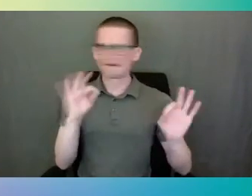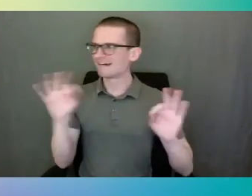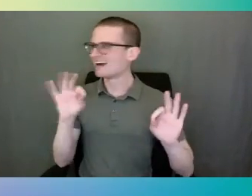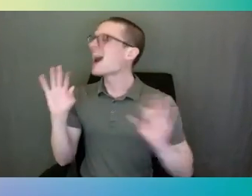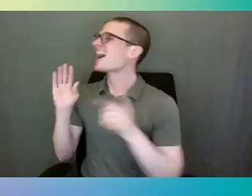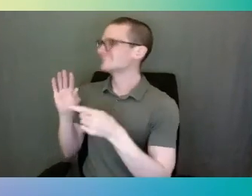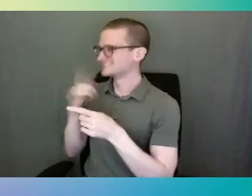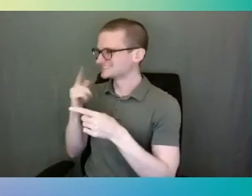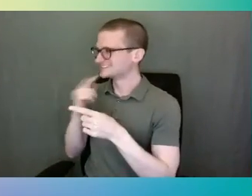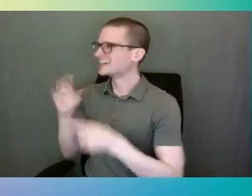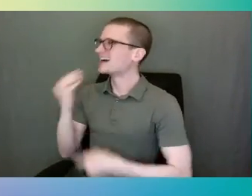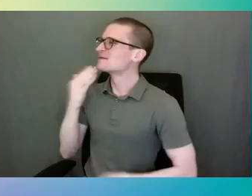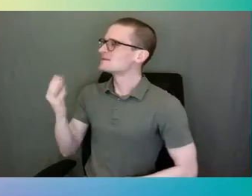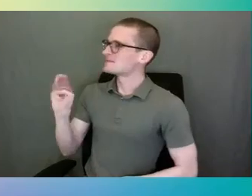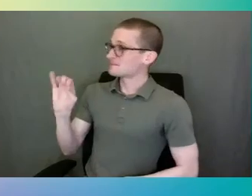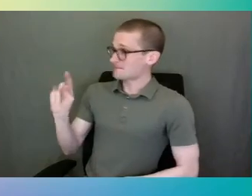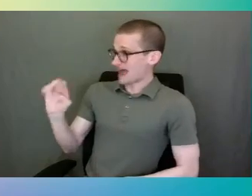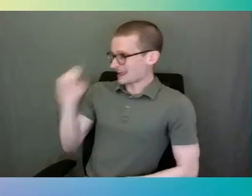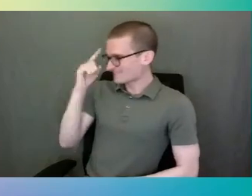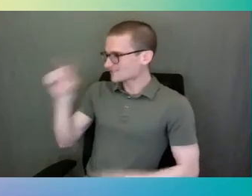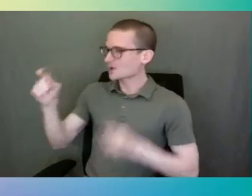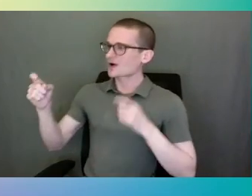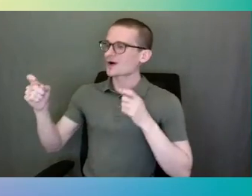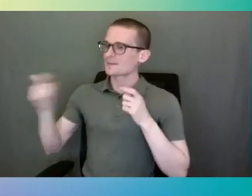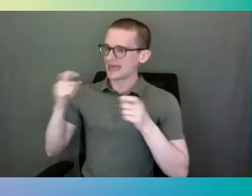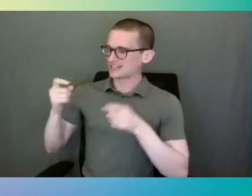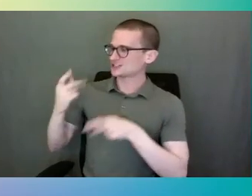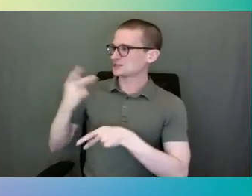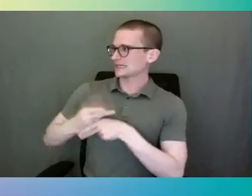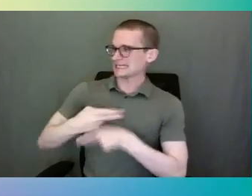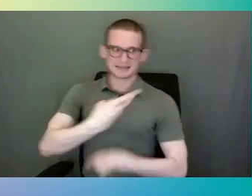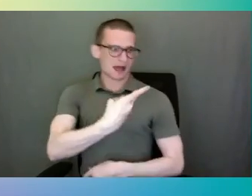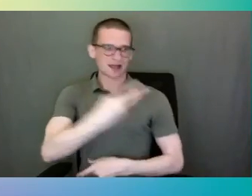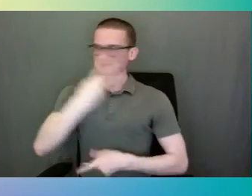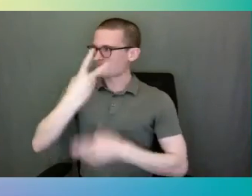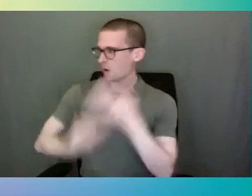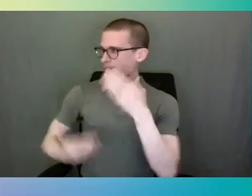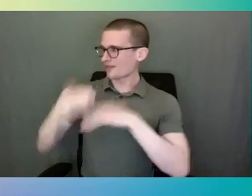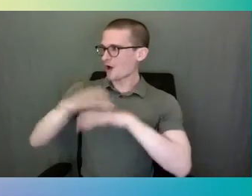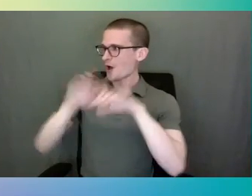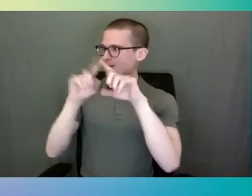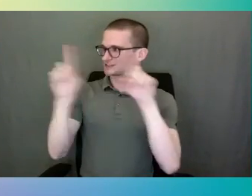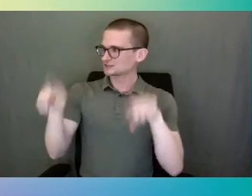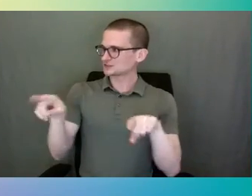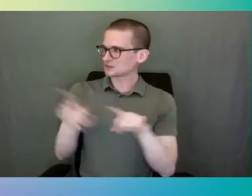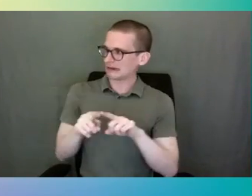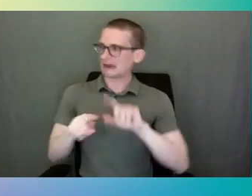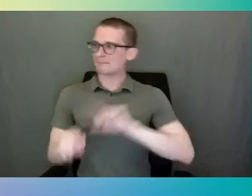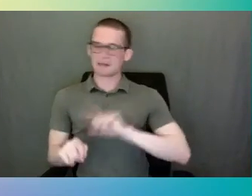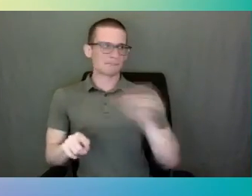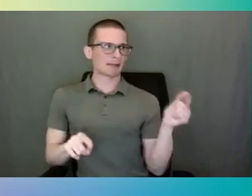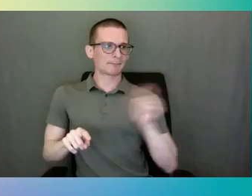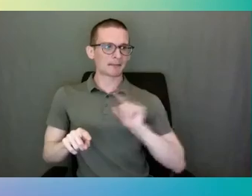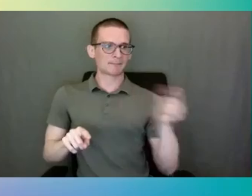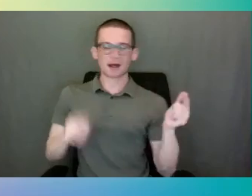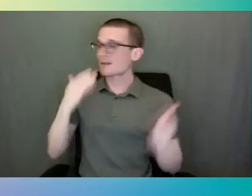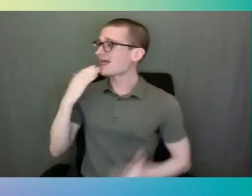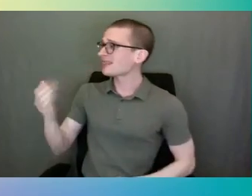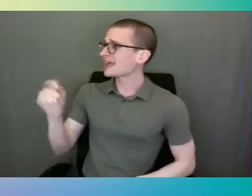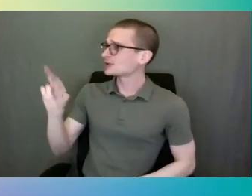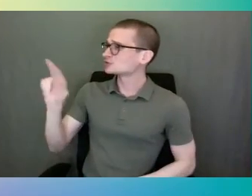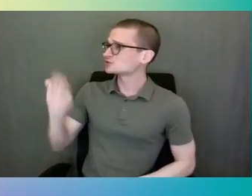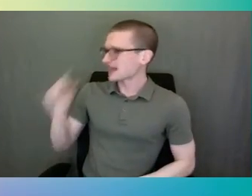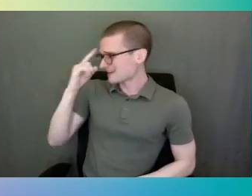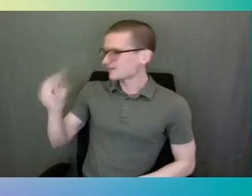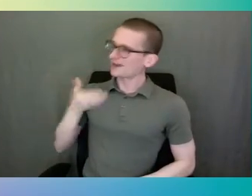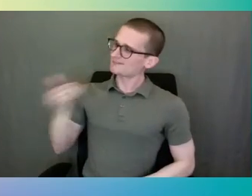thank you, Mike, for managing to keep the both of us on a screen and sharing slides. And thank you, Trey, for inviting us.